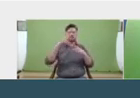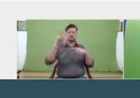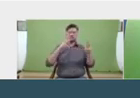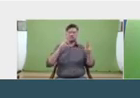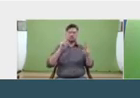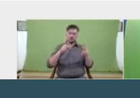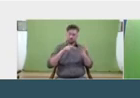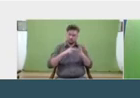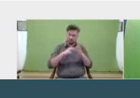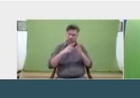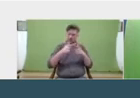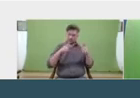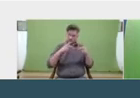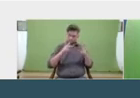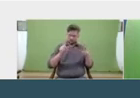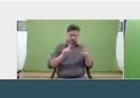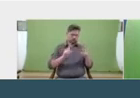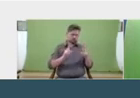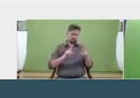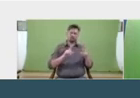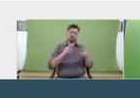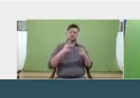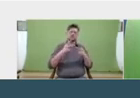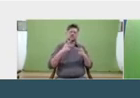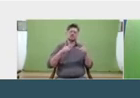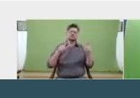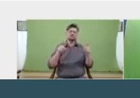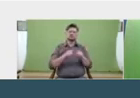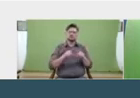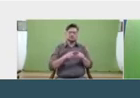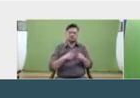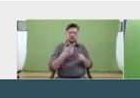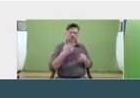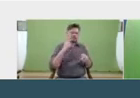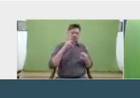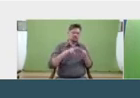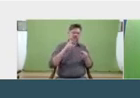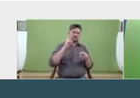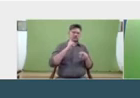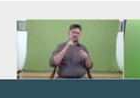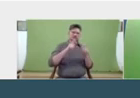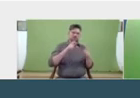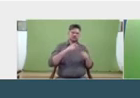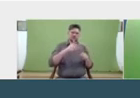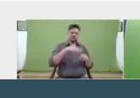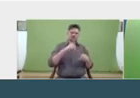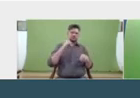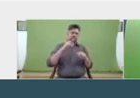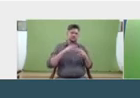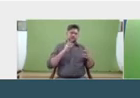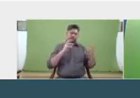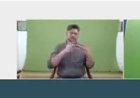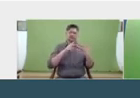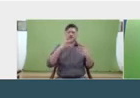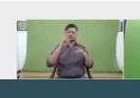and that does not create problems as you know people figure out and deaf people especially with a little bit of interaction they figure out